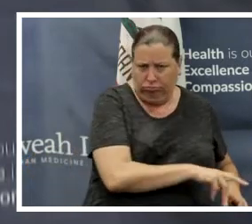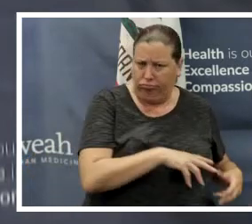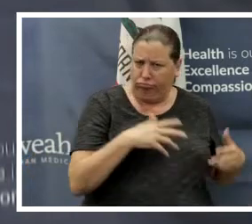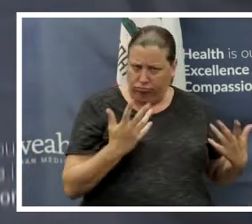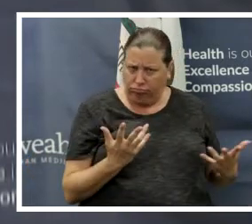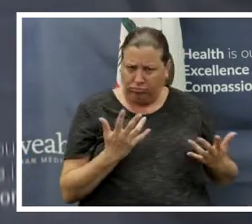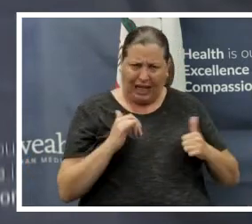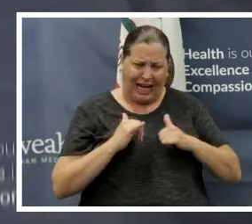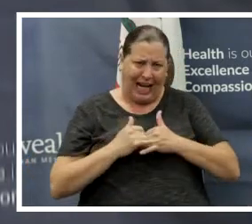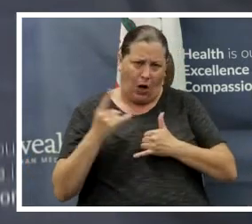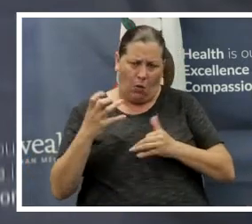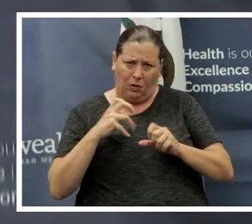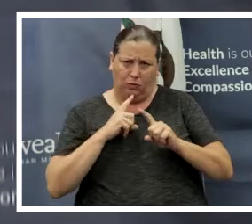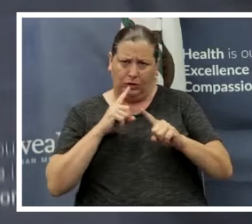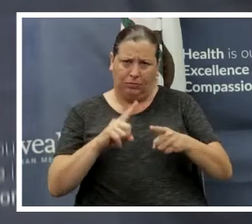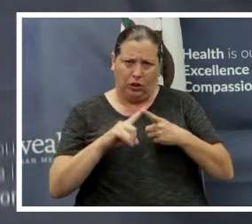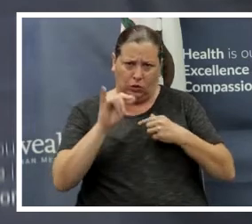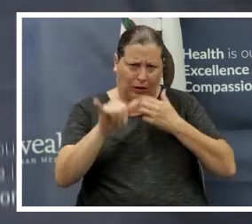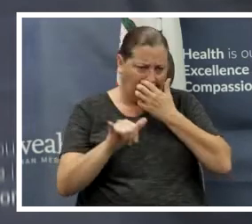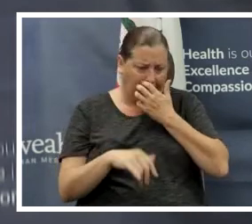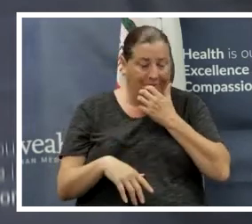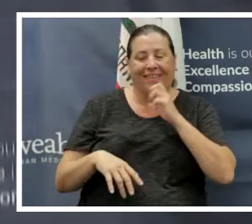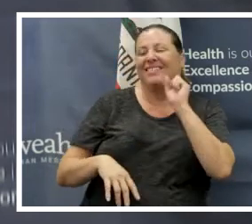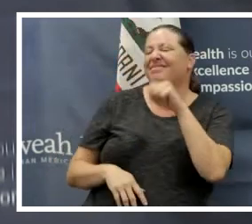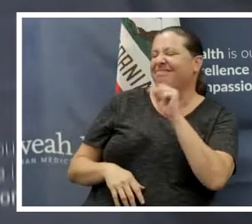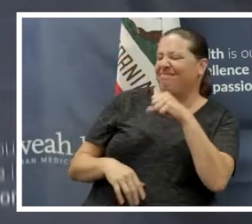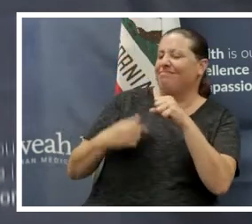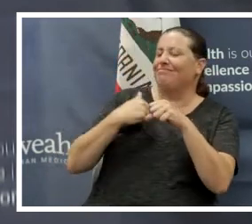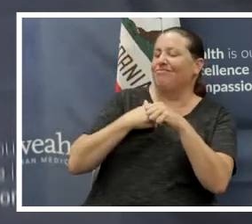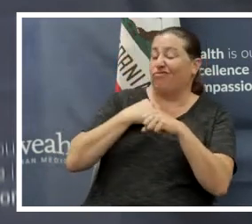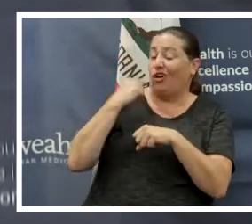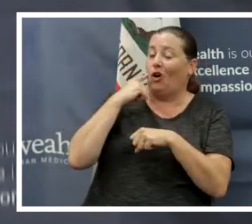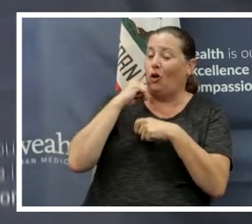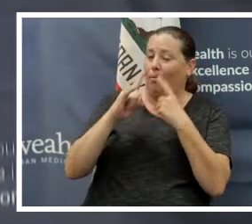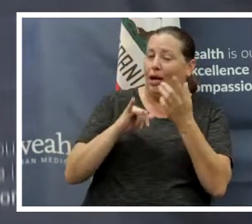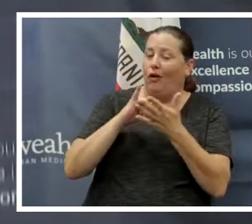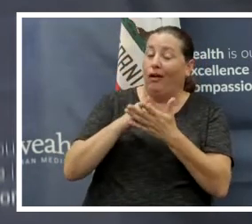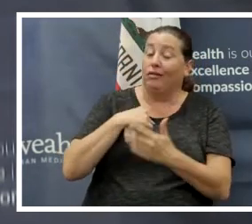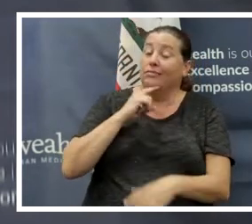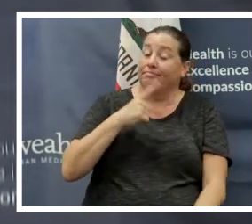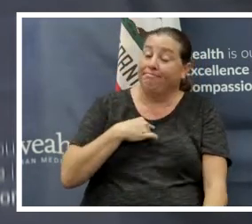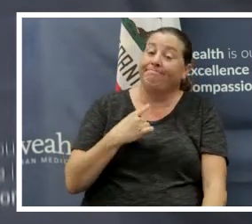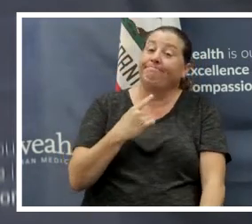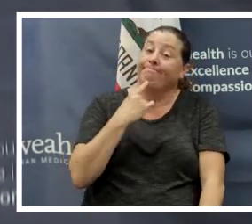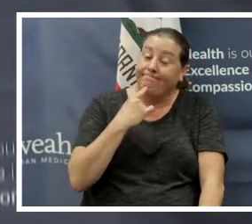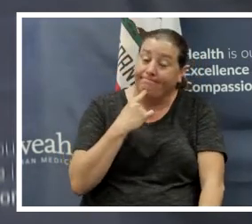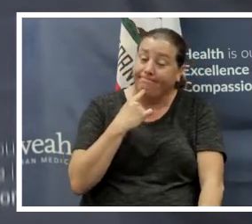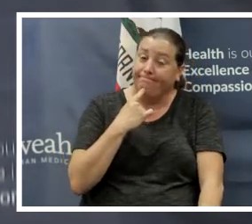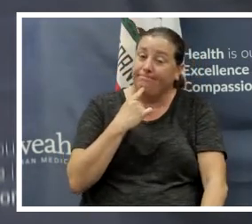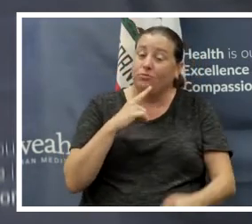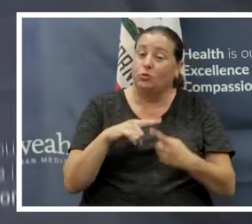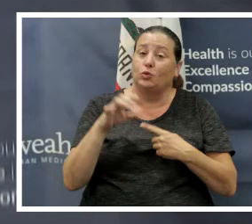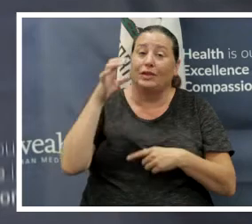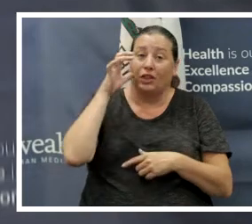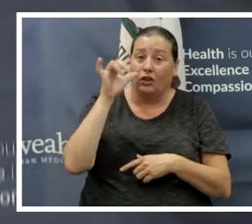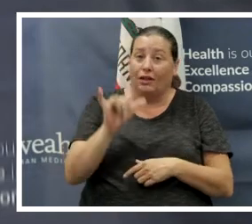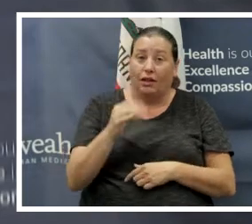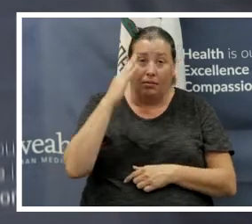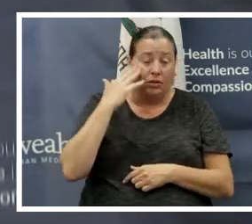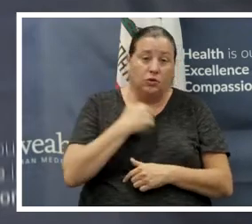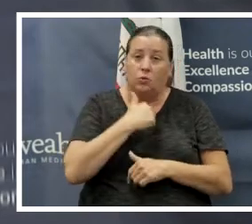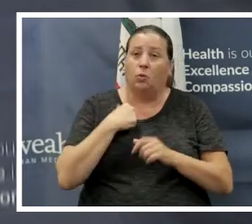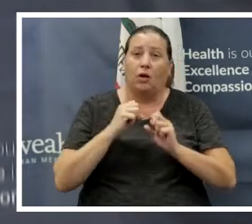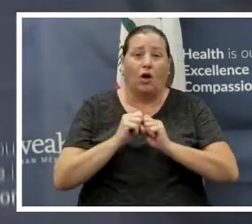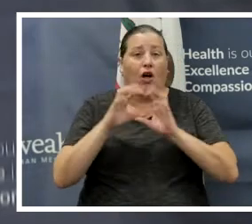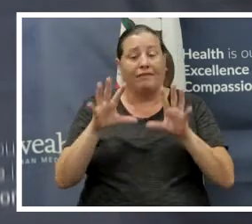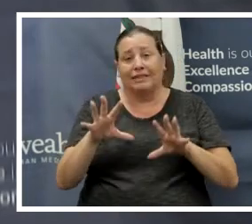how would you like to respond to that? Yeah, I heard about that myself, and I was disappointed to hear that because we obviously take this very